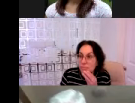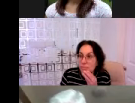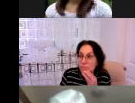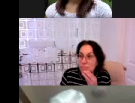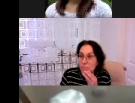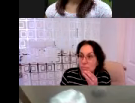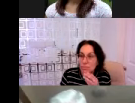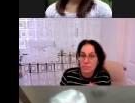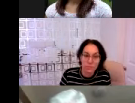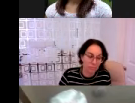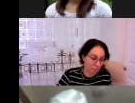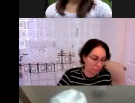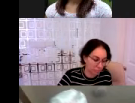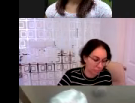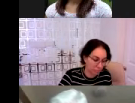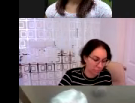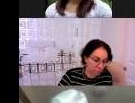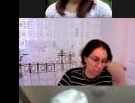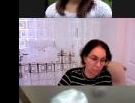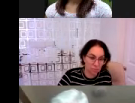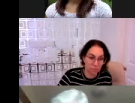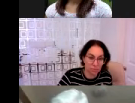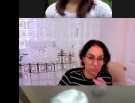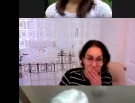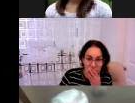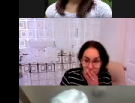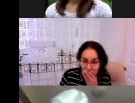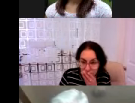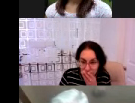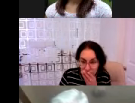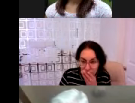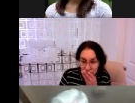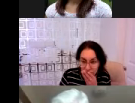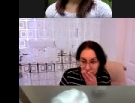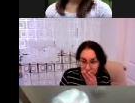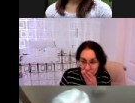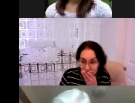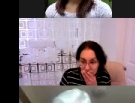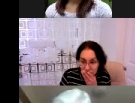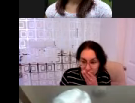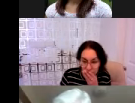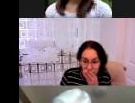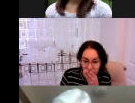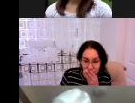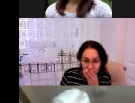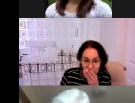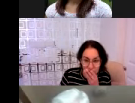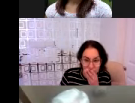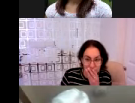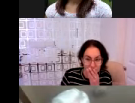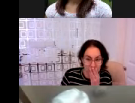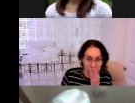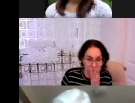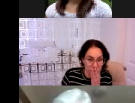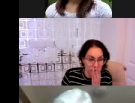It allows you the opportunity to fit a multitude of different types of models of the diffusion process. So the tensor model that we all know